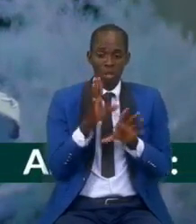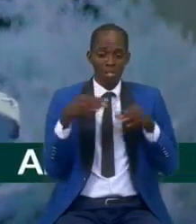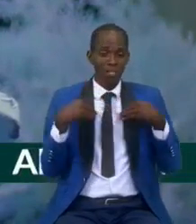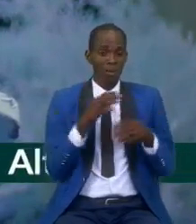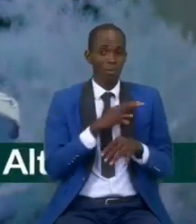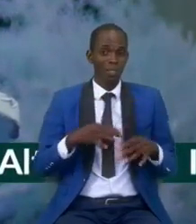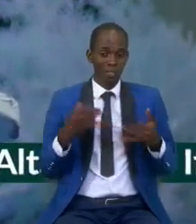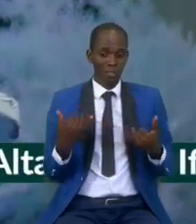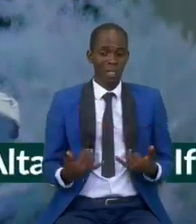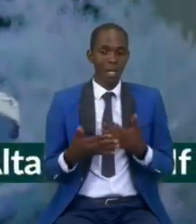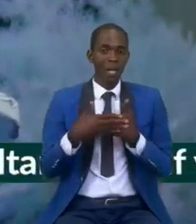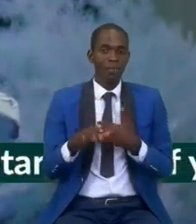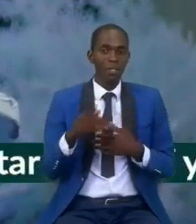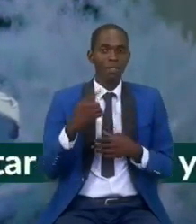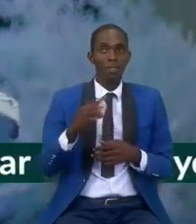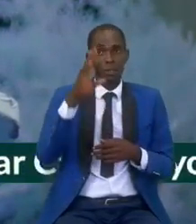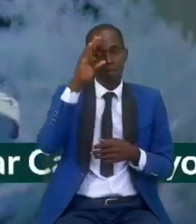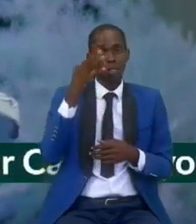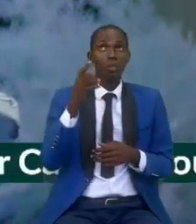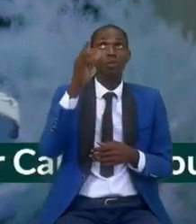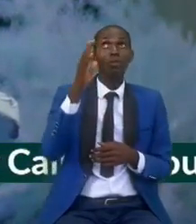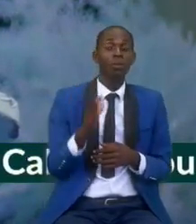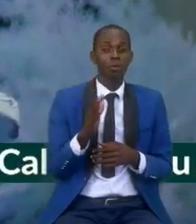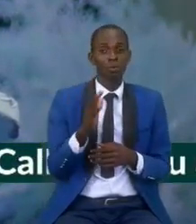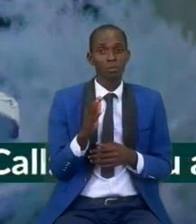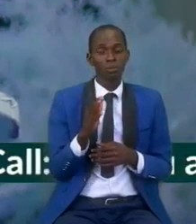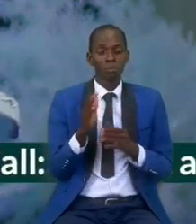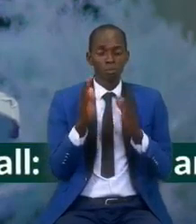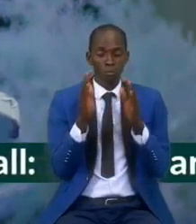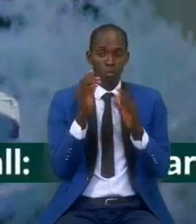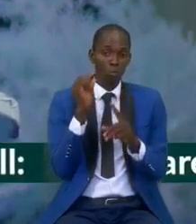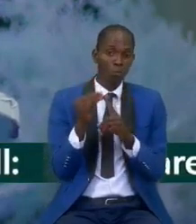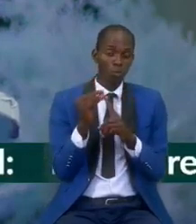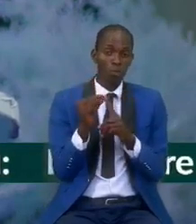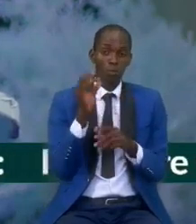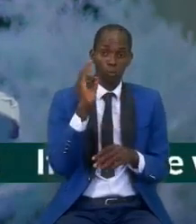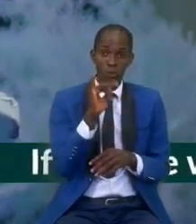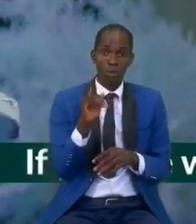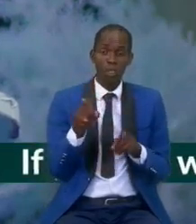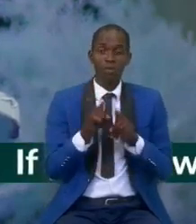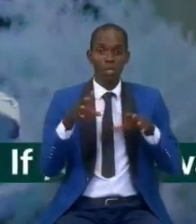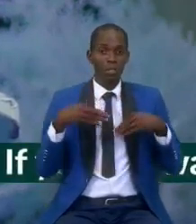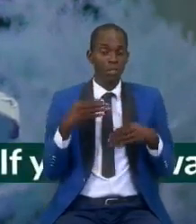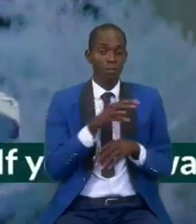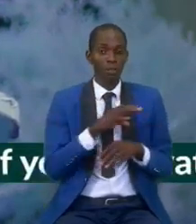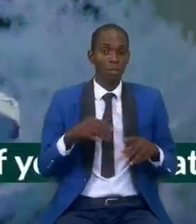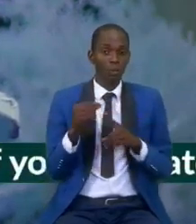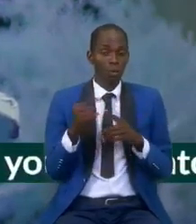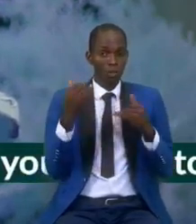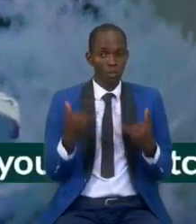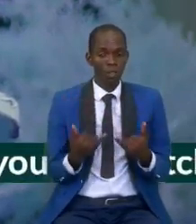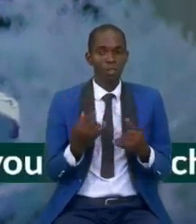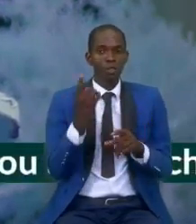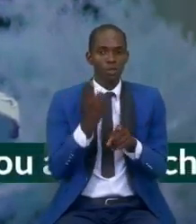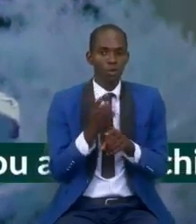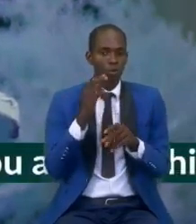as you've given your life to the Lord now, check below your player. You will see a click